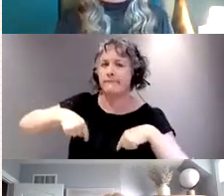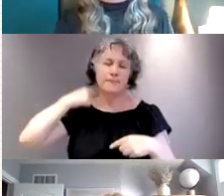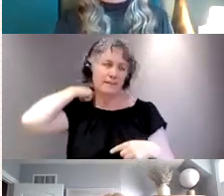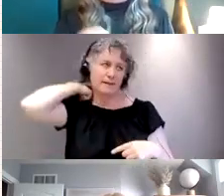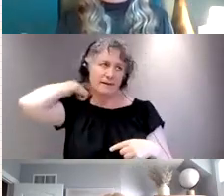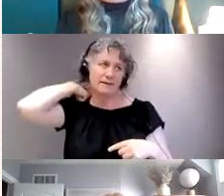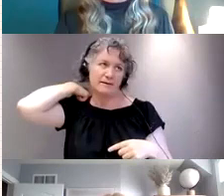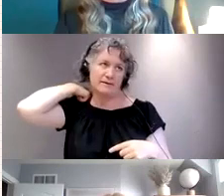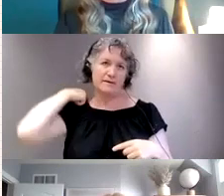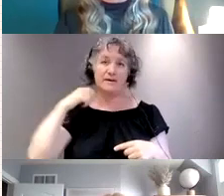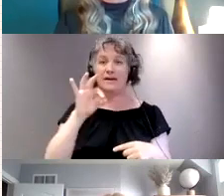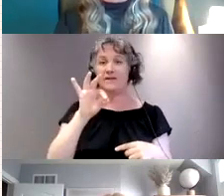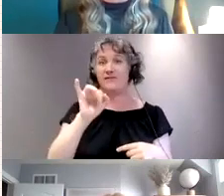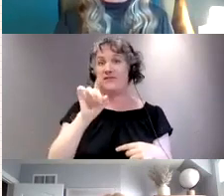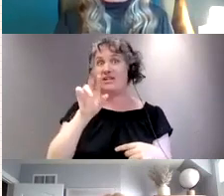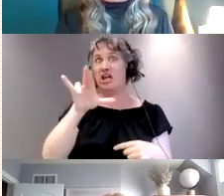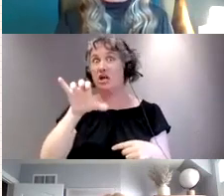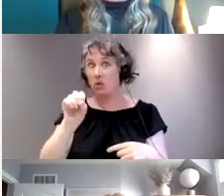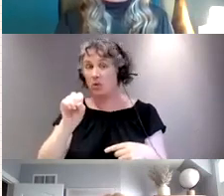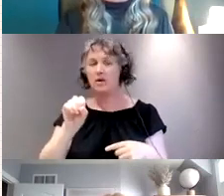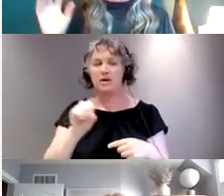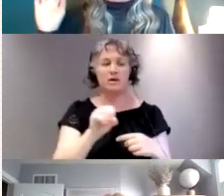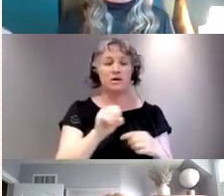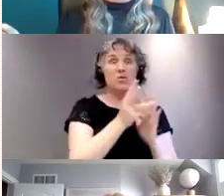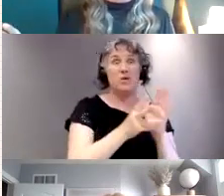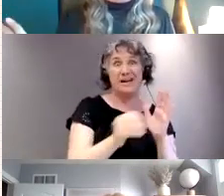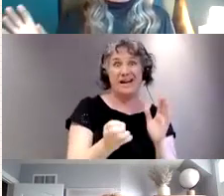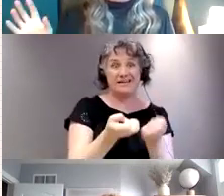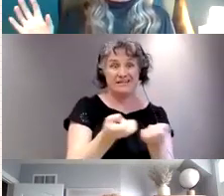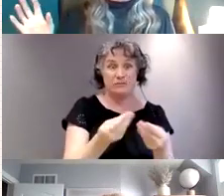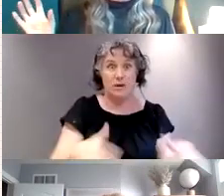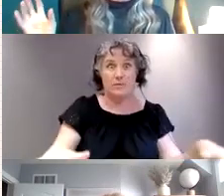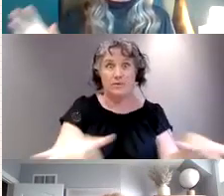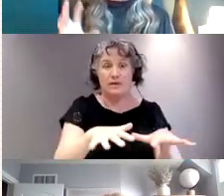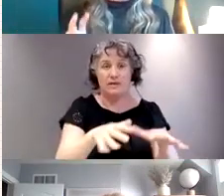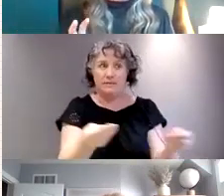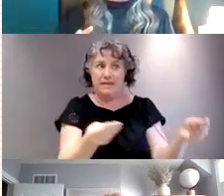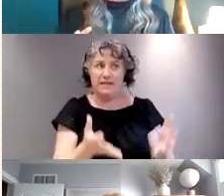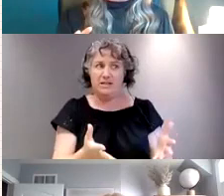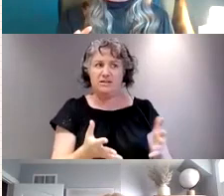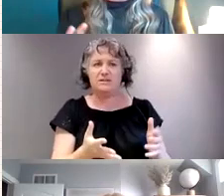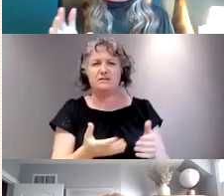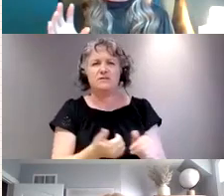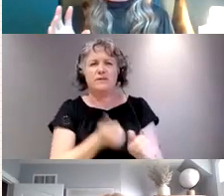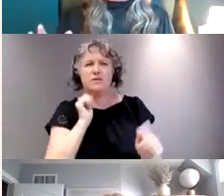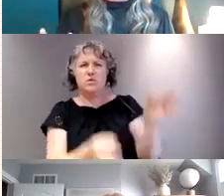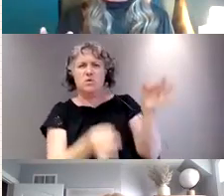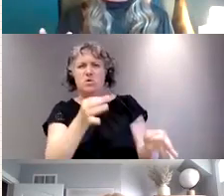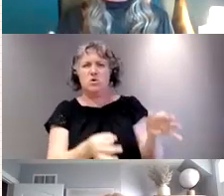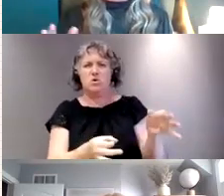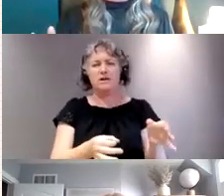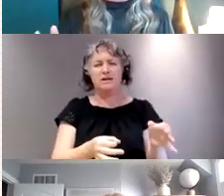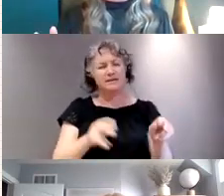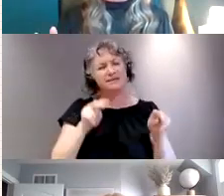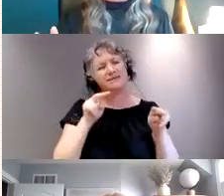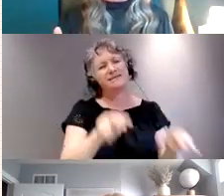looking at it through FDRO, is I think wills and estate mediation is something, and not litigating, because not seeing the family as a family, to